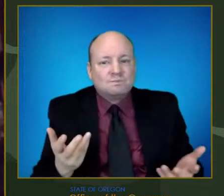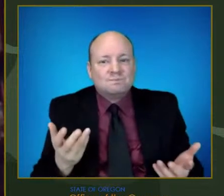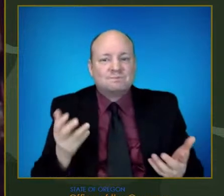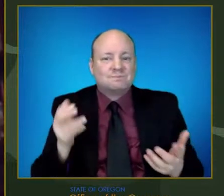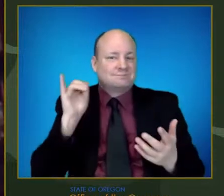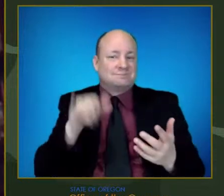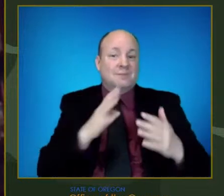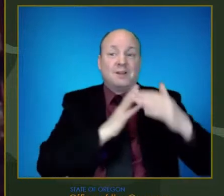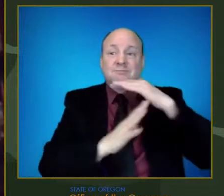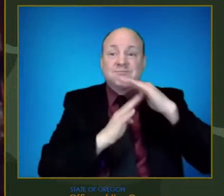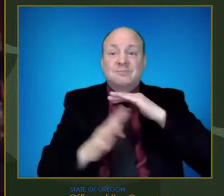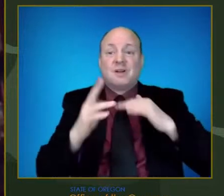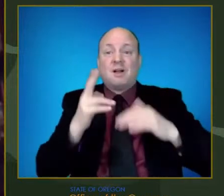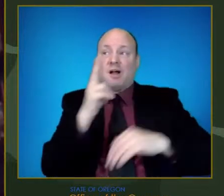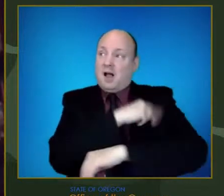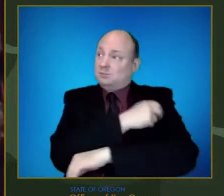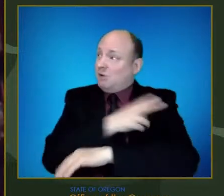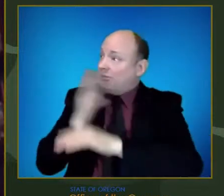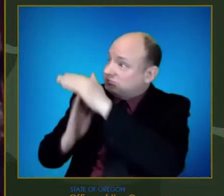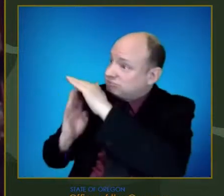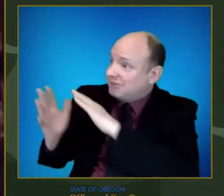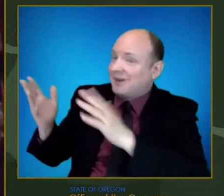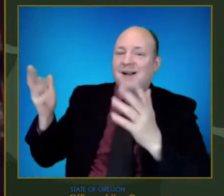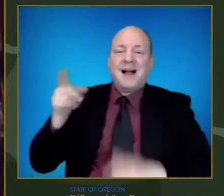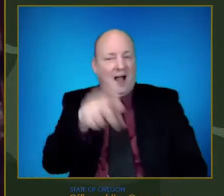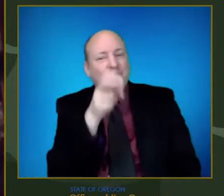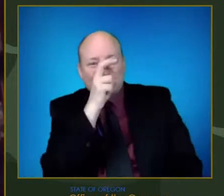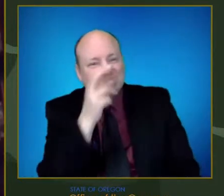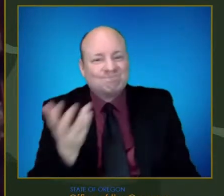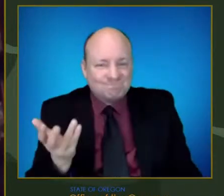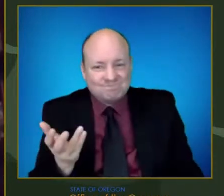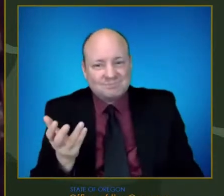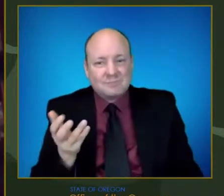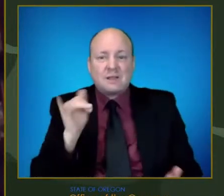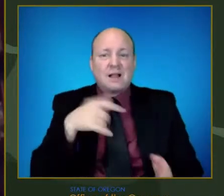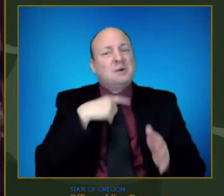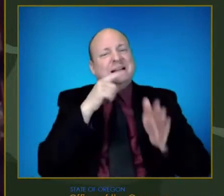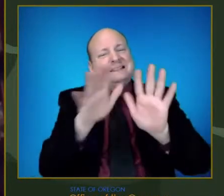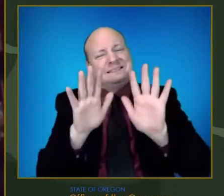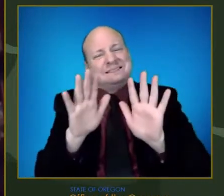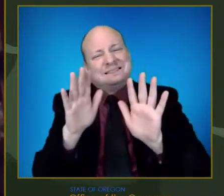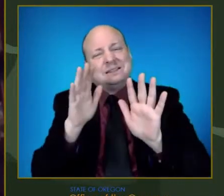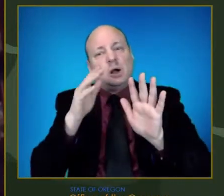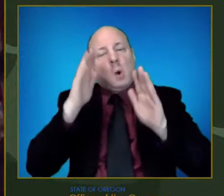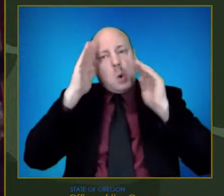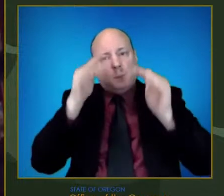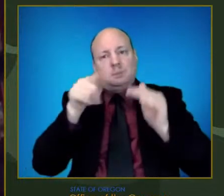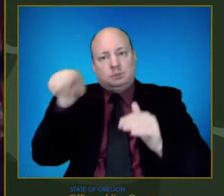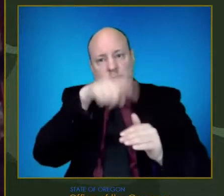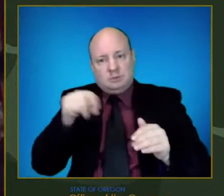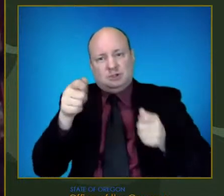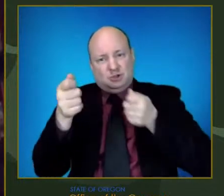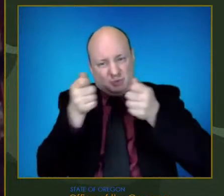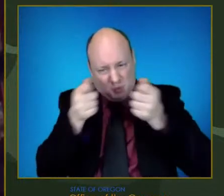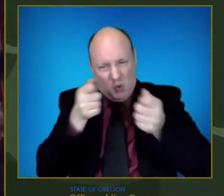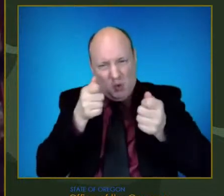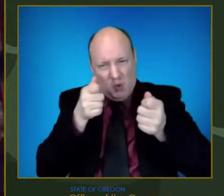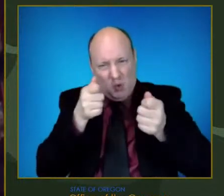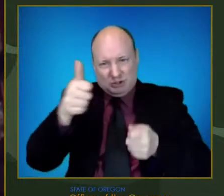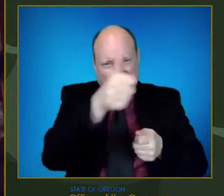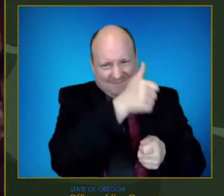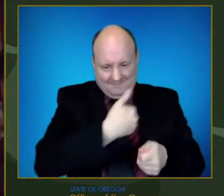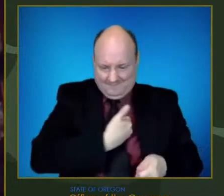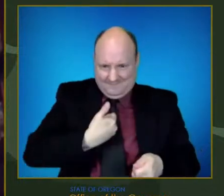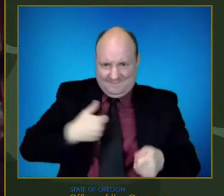vaccines into arms. But again, we all have the tools to help control this virus. Think about the actions you're taking, limit your social